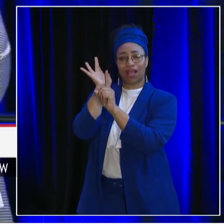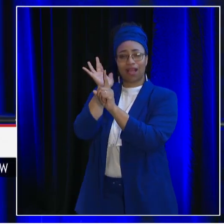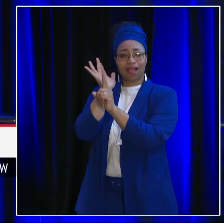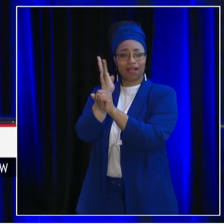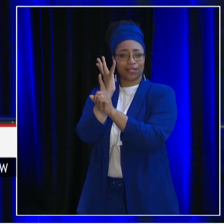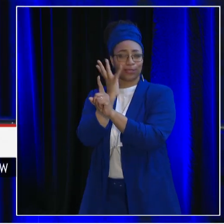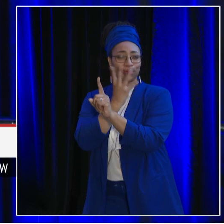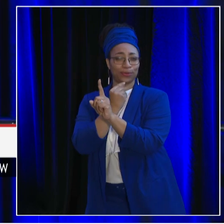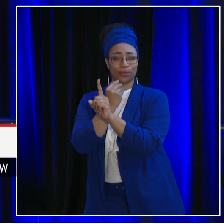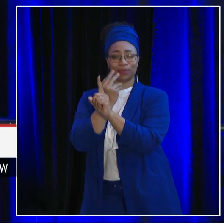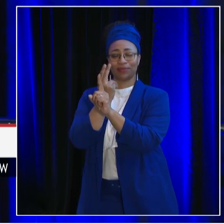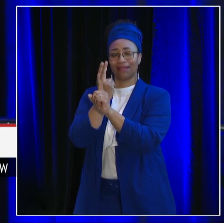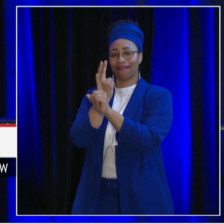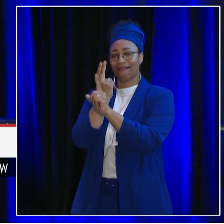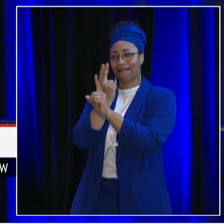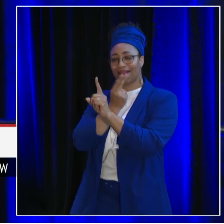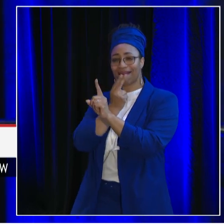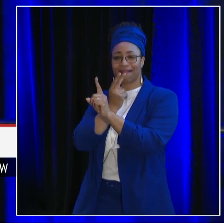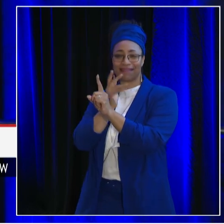for that very lengthy introduction.